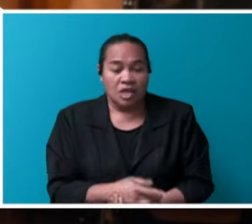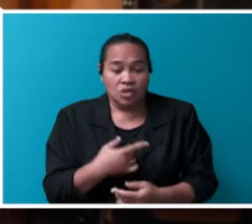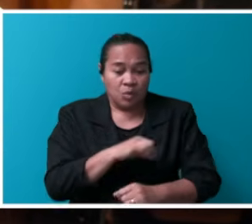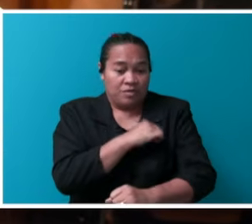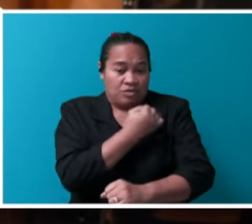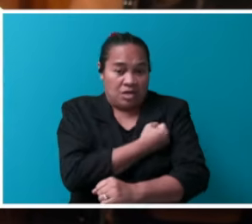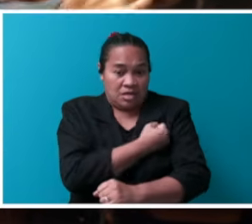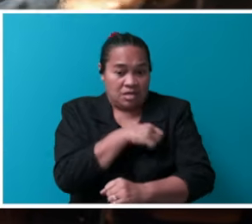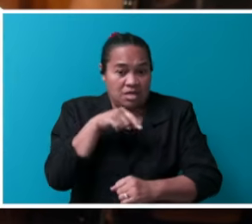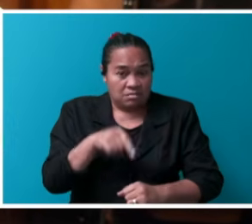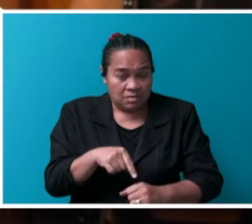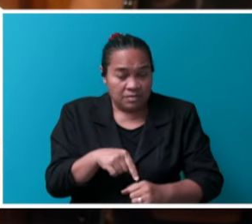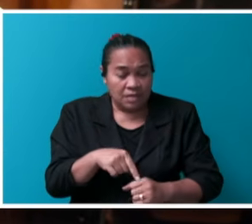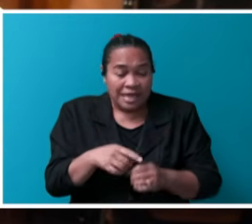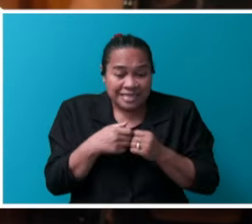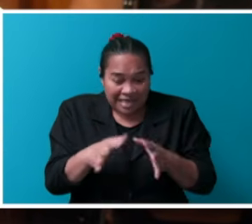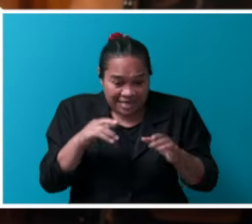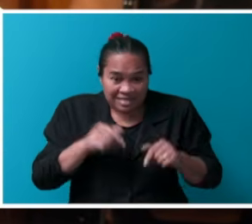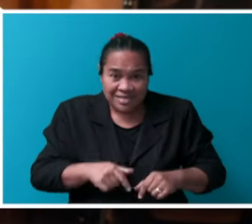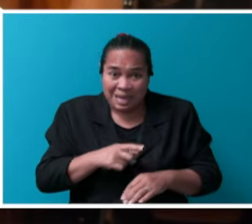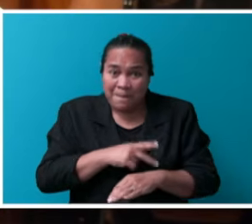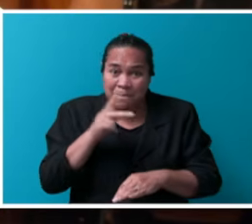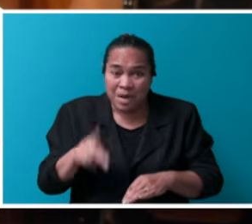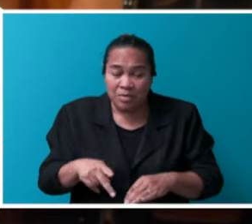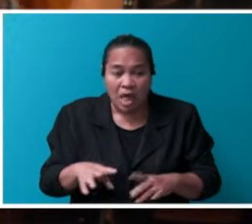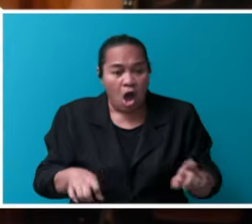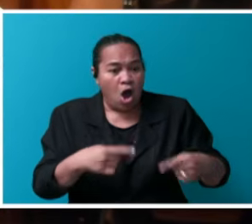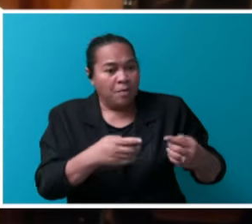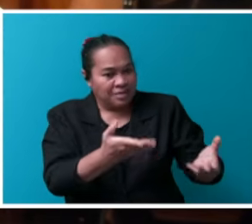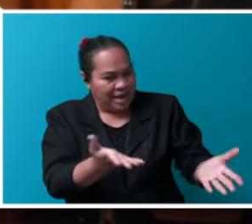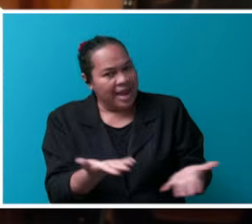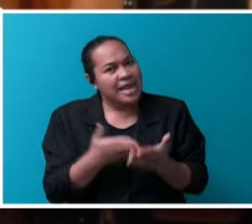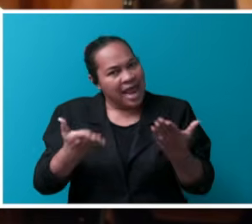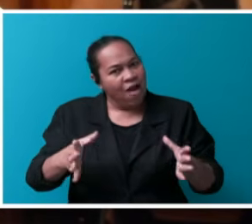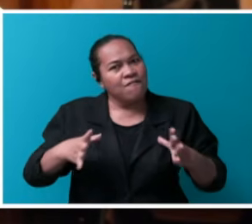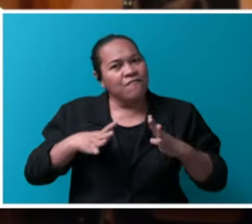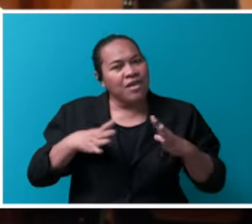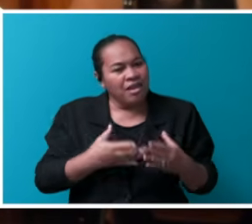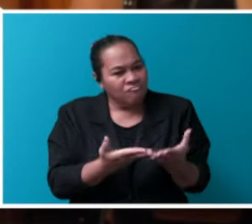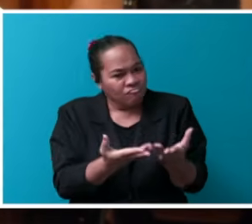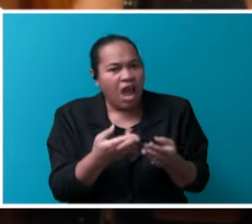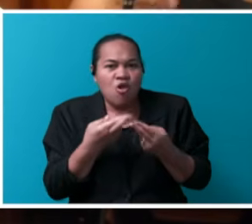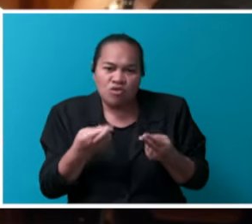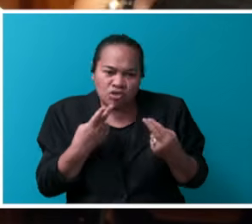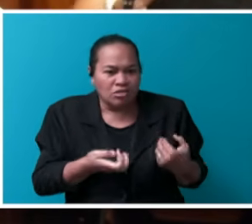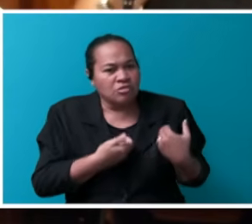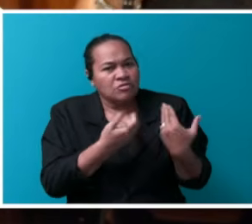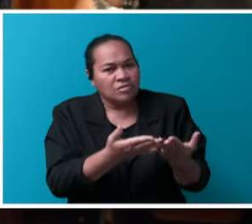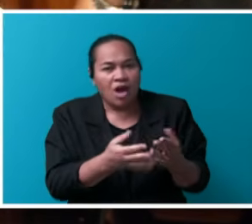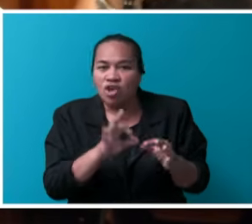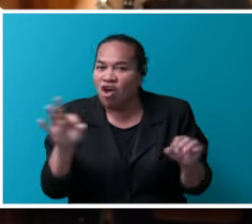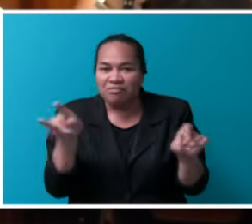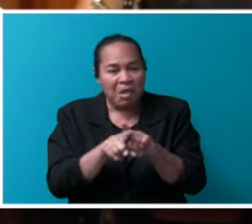democratic institutions, starting from this parliament, where the opposition is now free and well-resourced. This was not what we